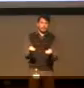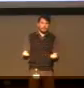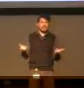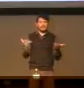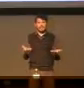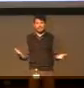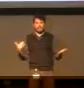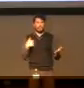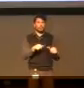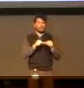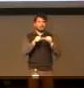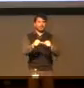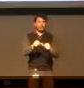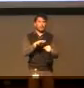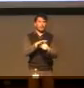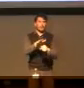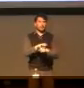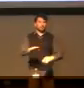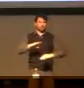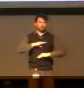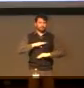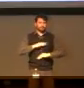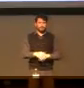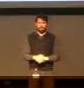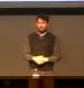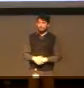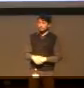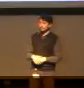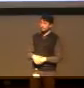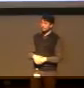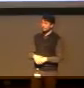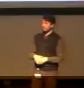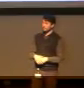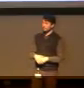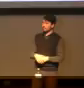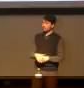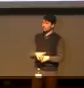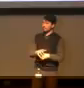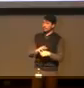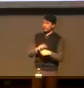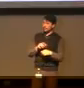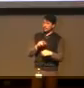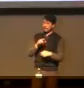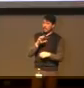pandemic. So the other one is, on average, how long are COVID patients,